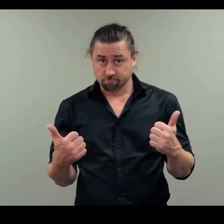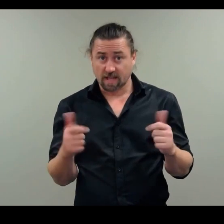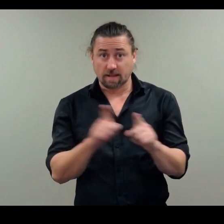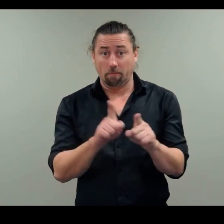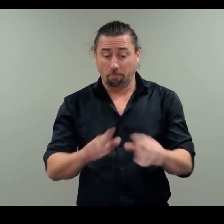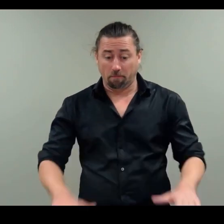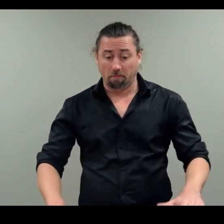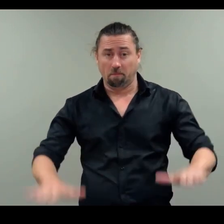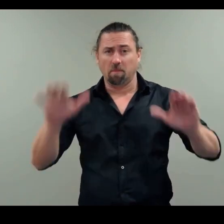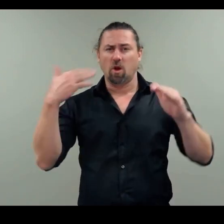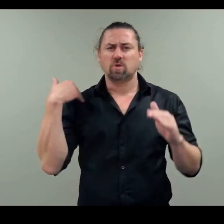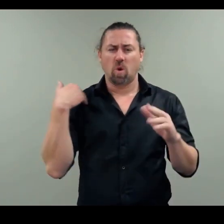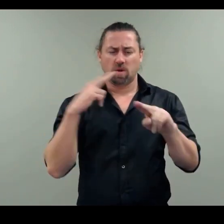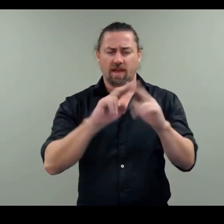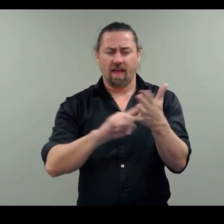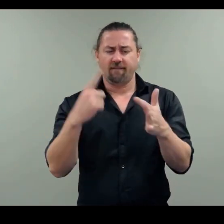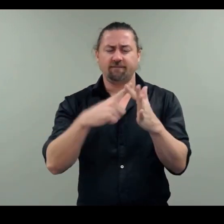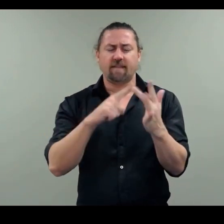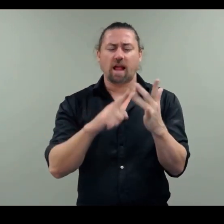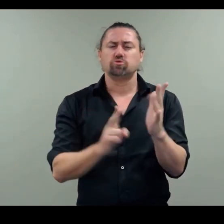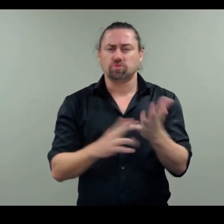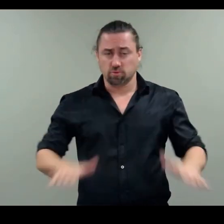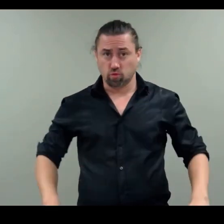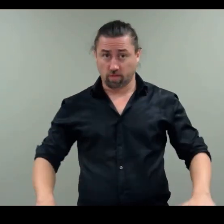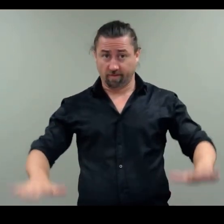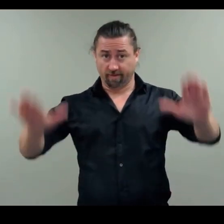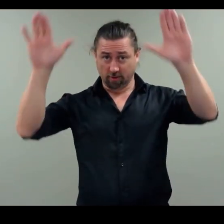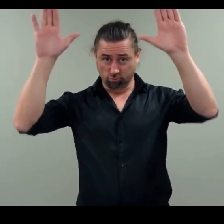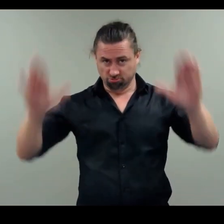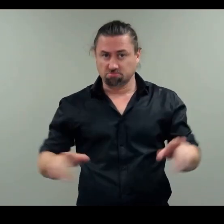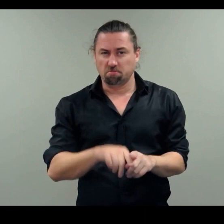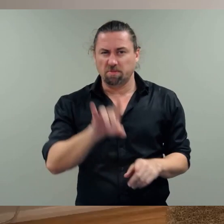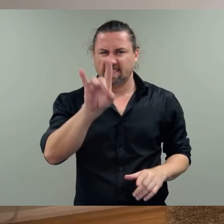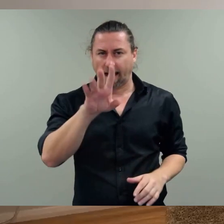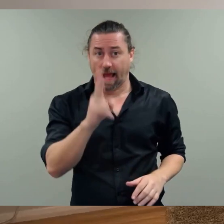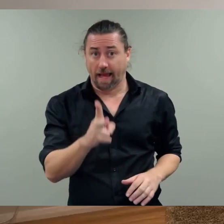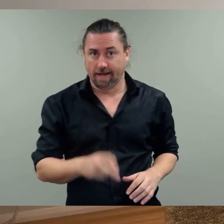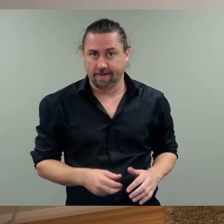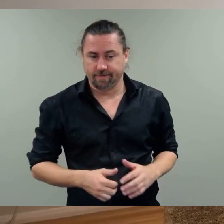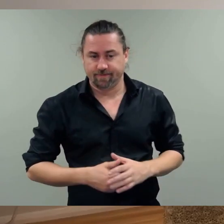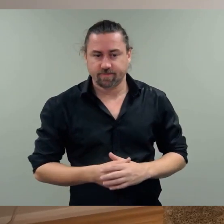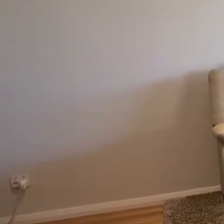We're now going to perform the shoulder flexion exercise another 10 times. Let's go.